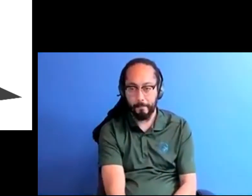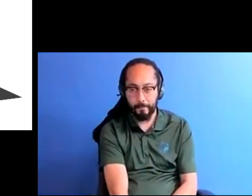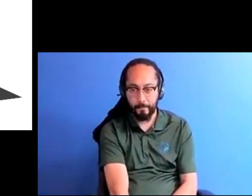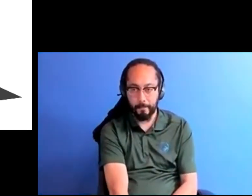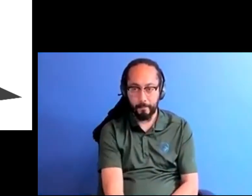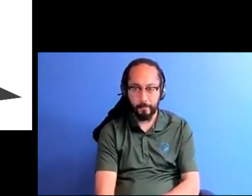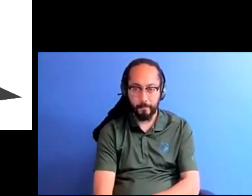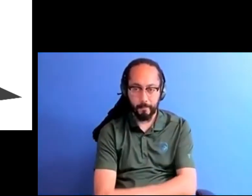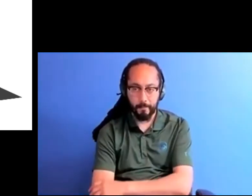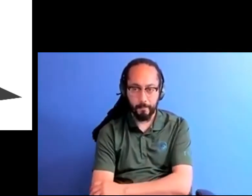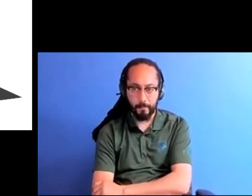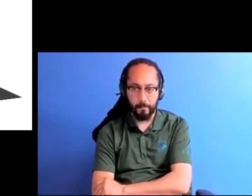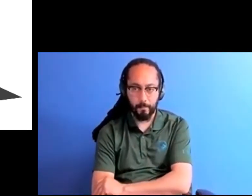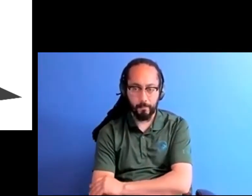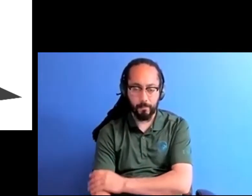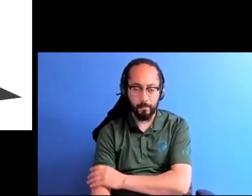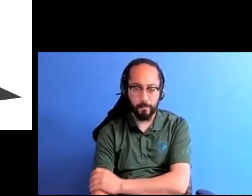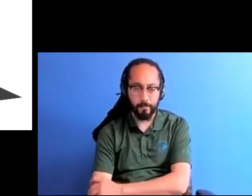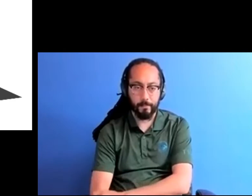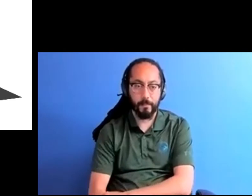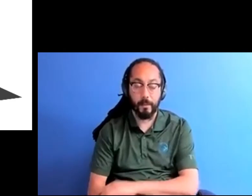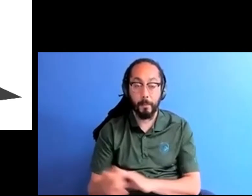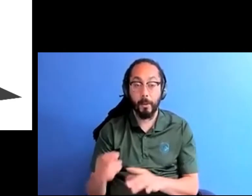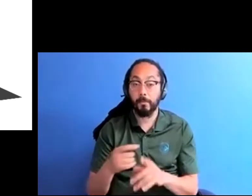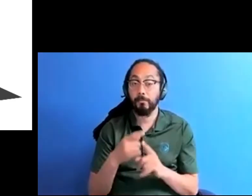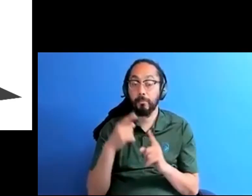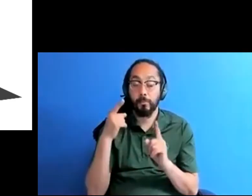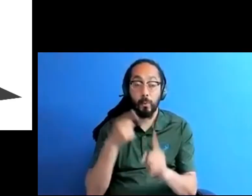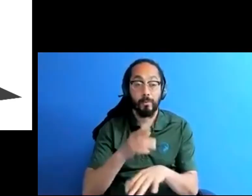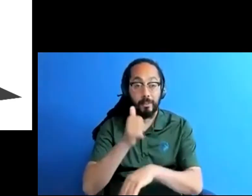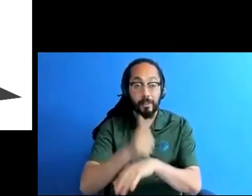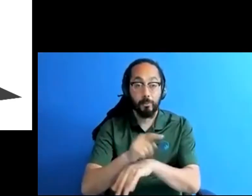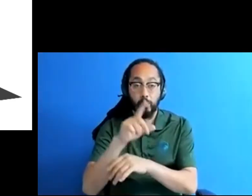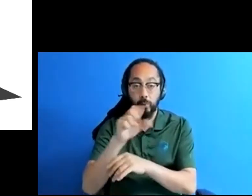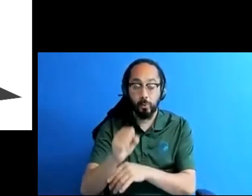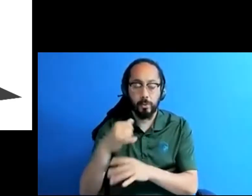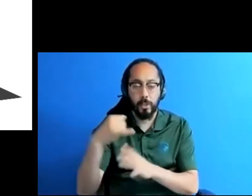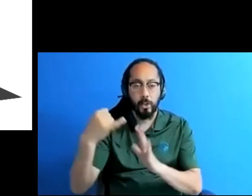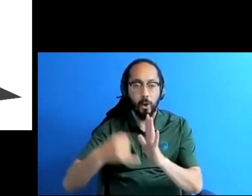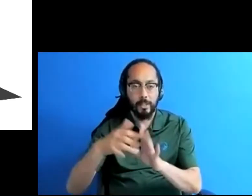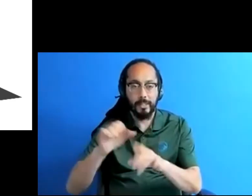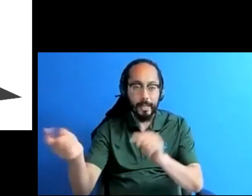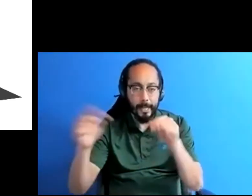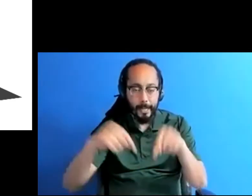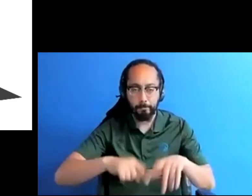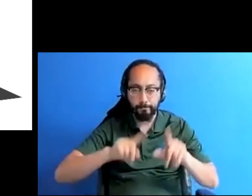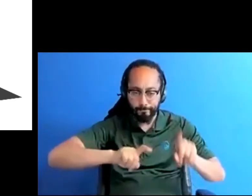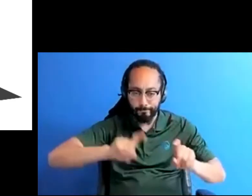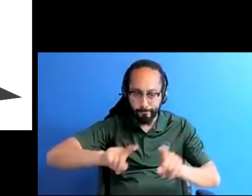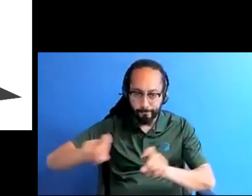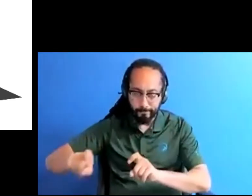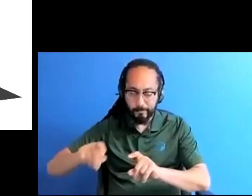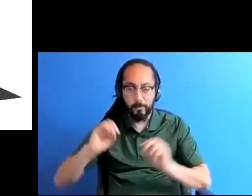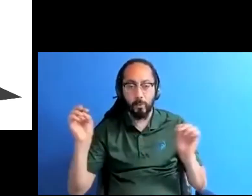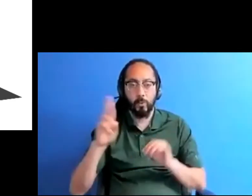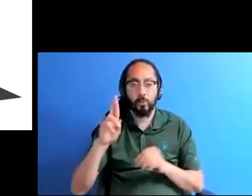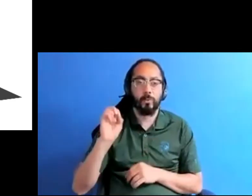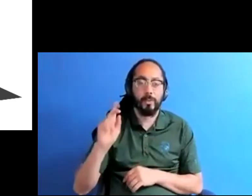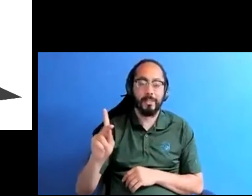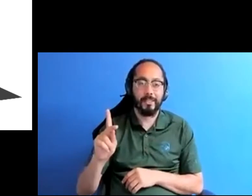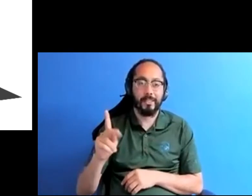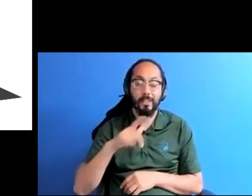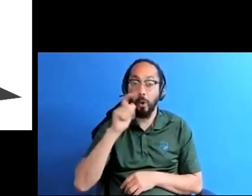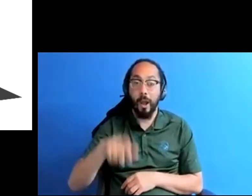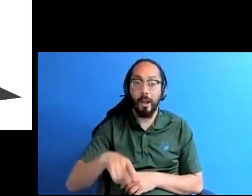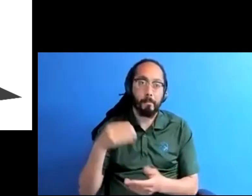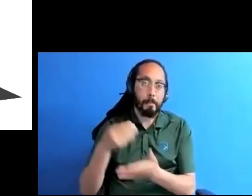tools where artists can come in and experiment with digital technologies in a risk-free environment, where you don't have to put tons of capital out